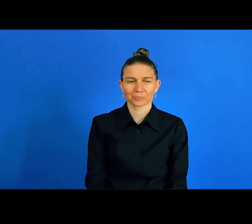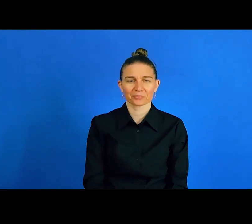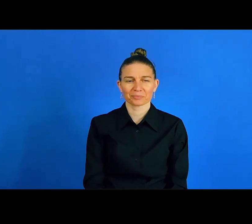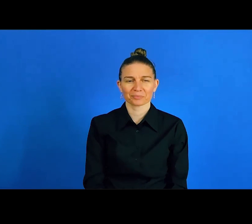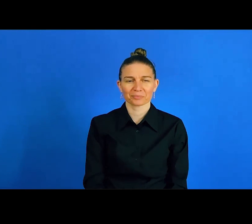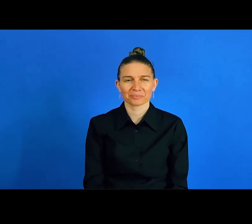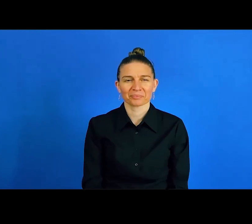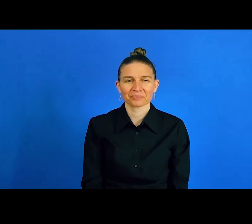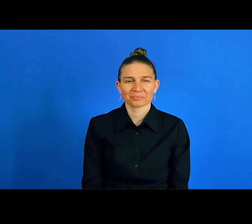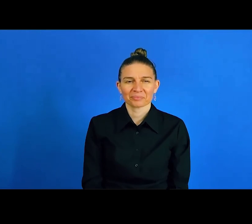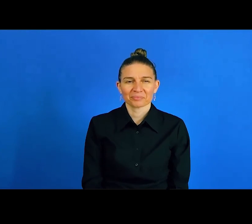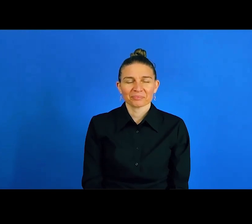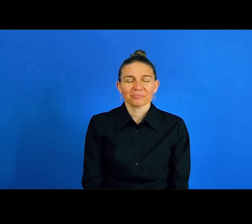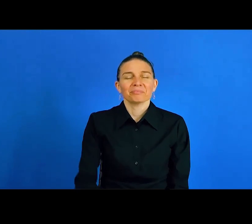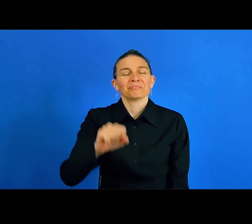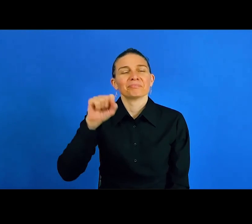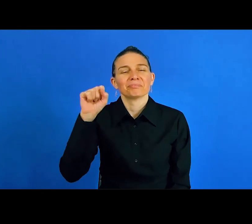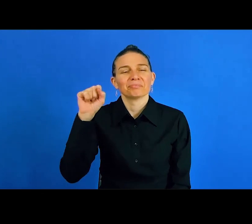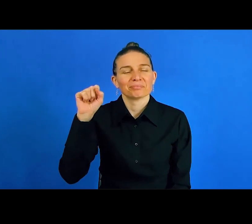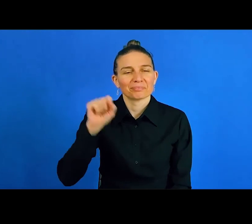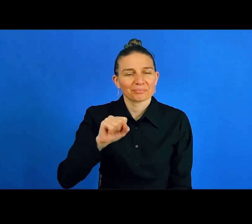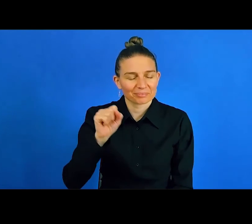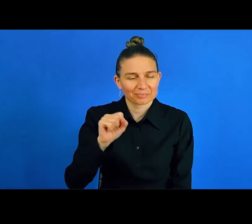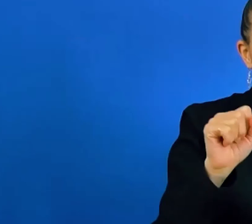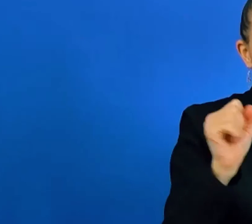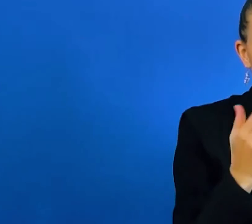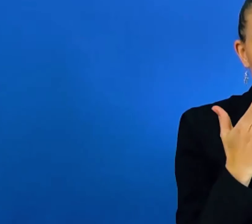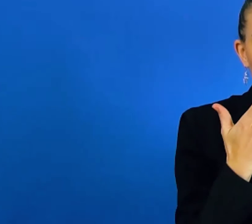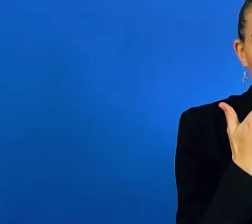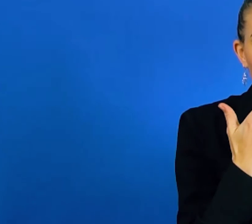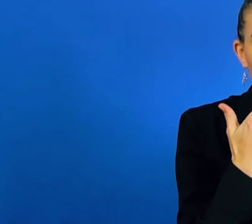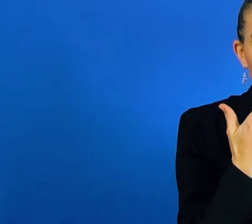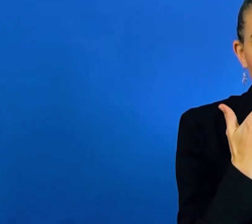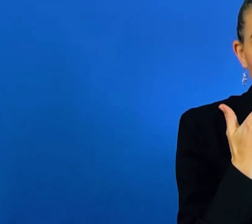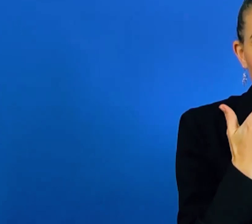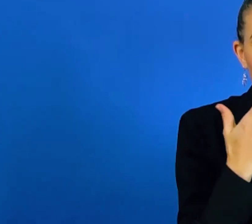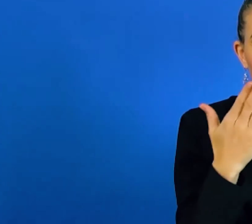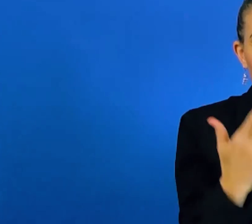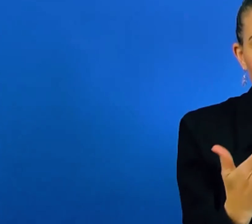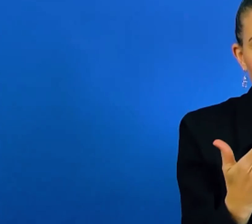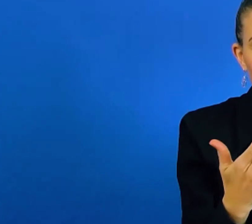Yes, thank you, Mopa. Yes,